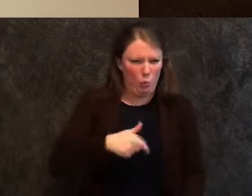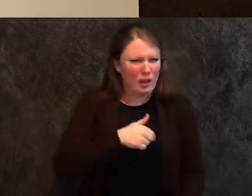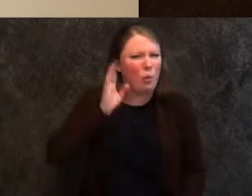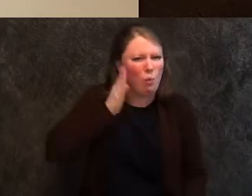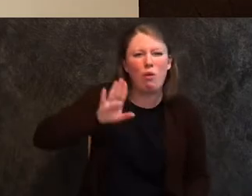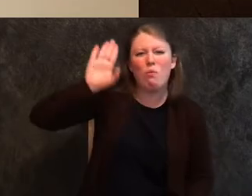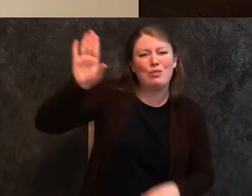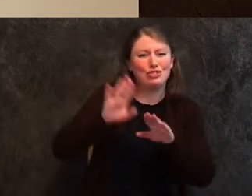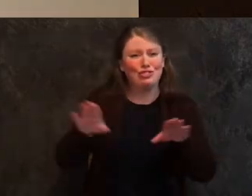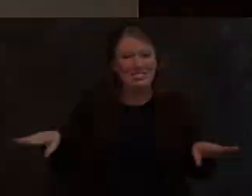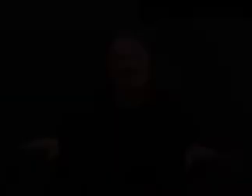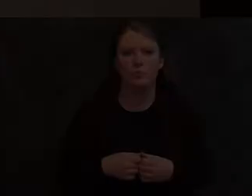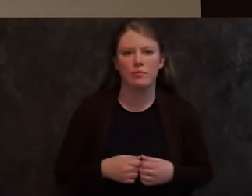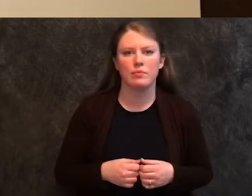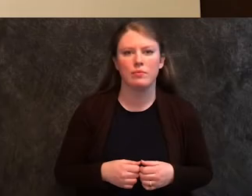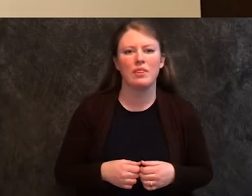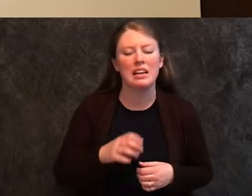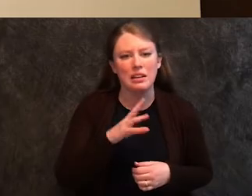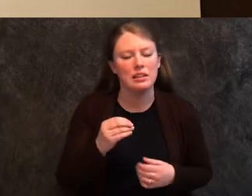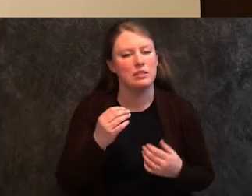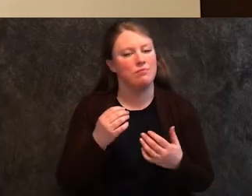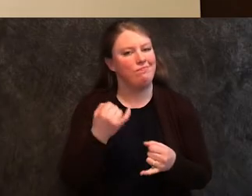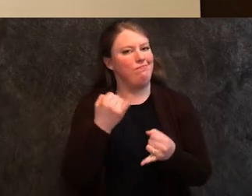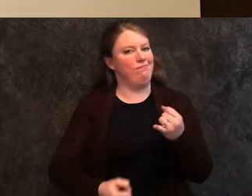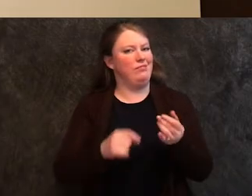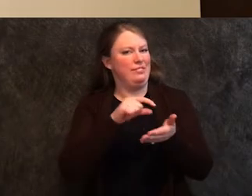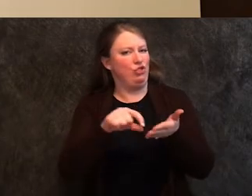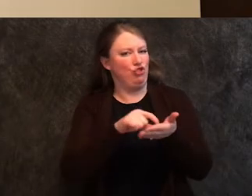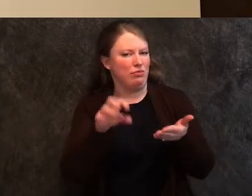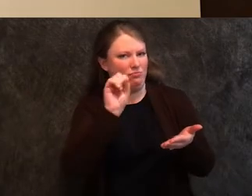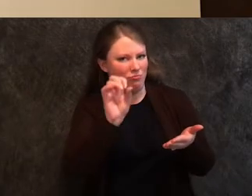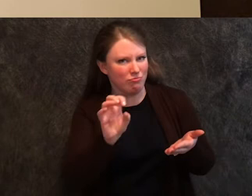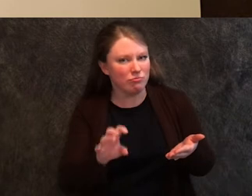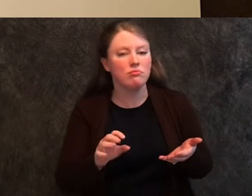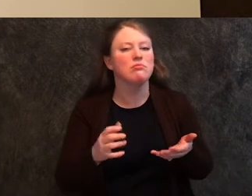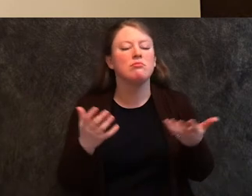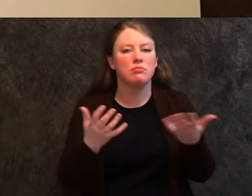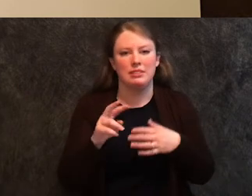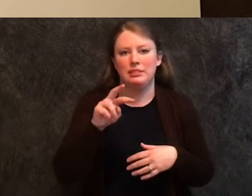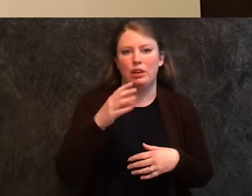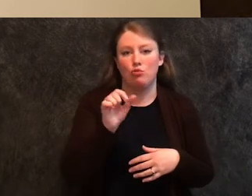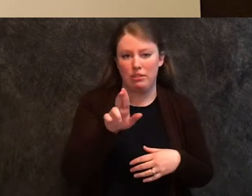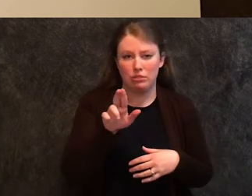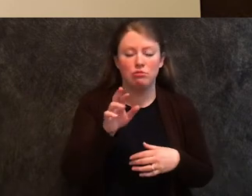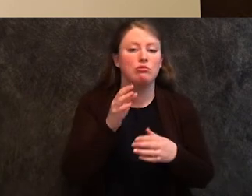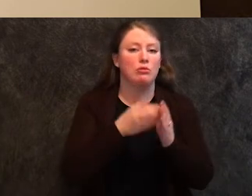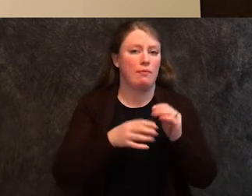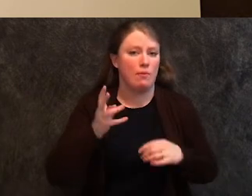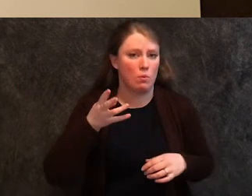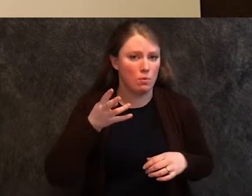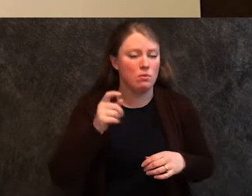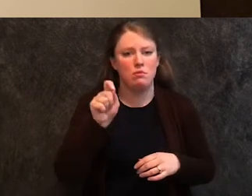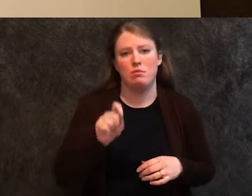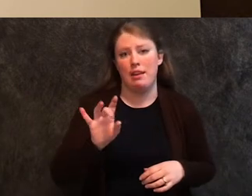be your children." And I want to end with another scripture that's found in 2 Corinthians 4,